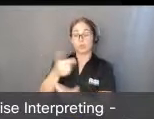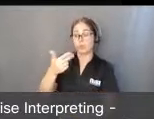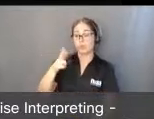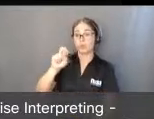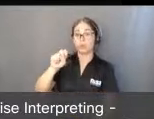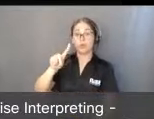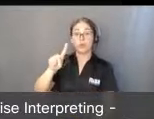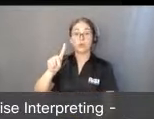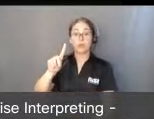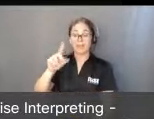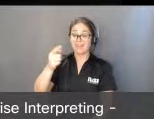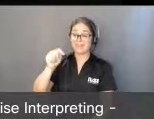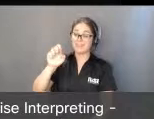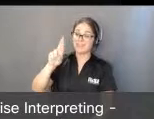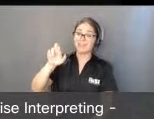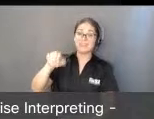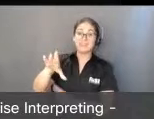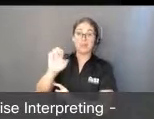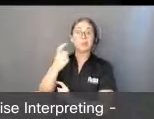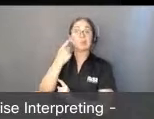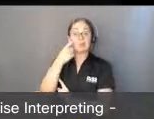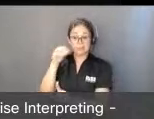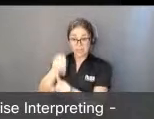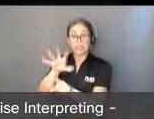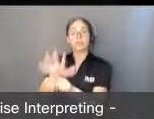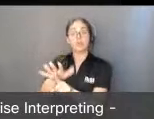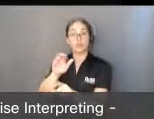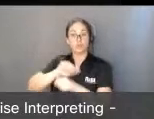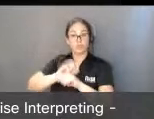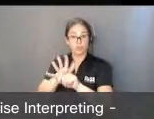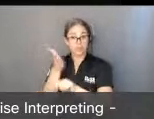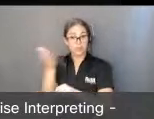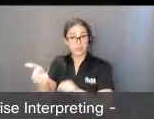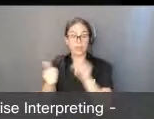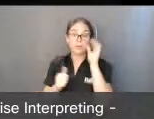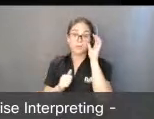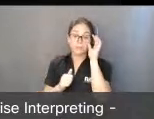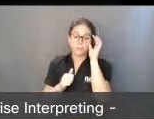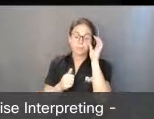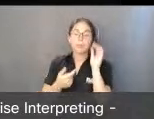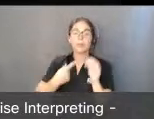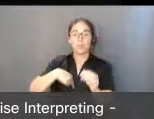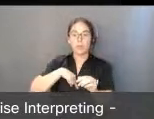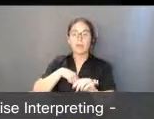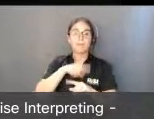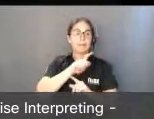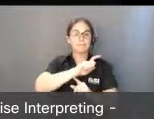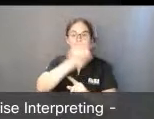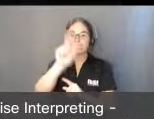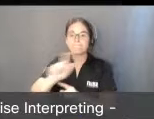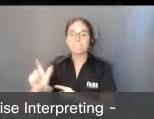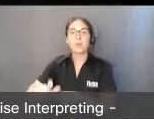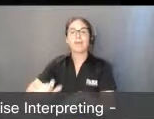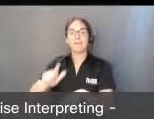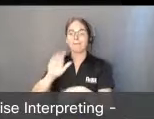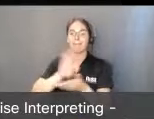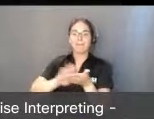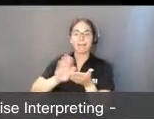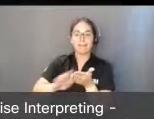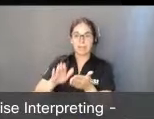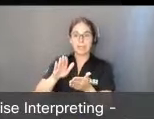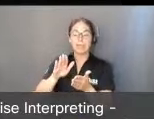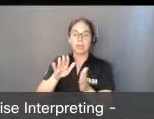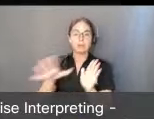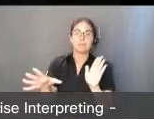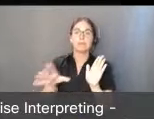being the most recent for exposure. Maintenance and operation have been fogging contaminated classrooms and asking staff to